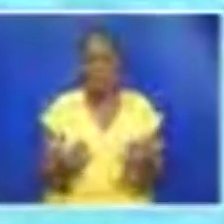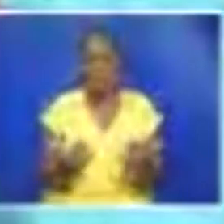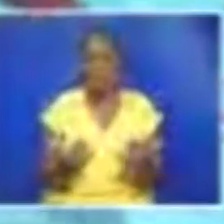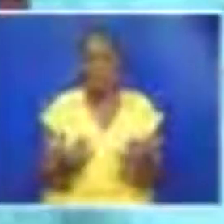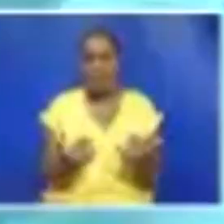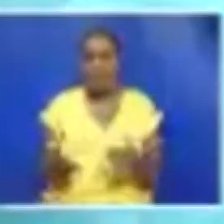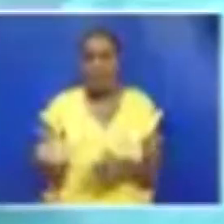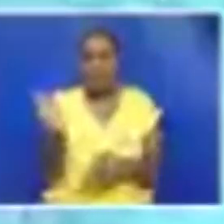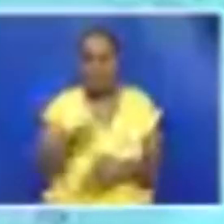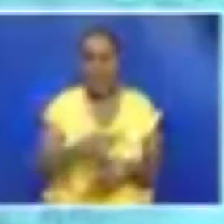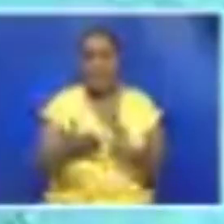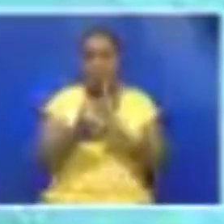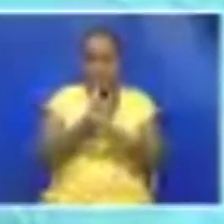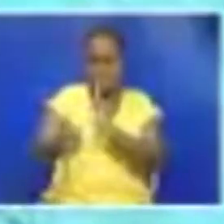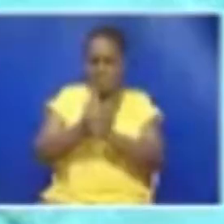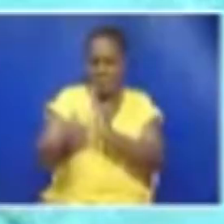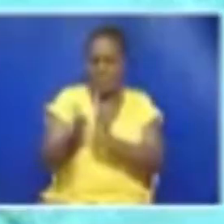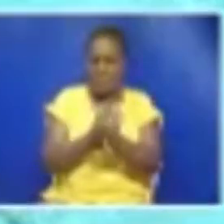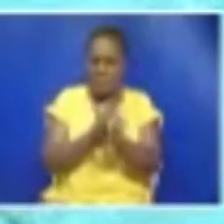are back with a bang, and we're excited.